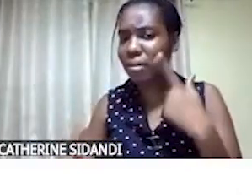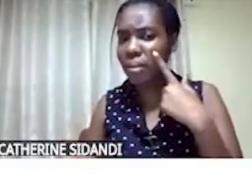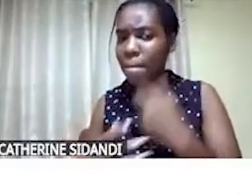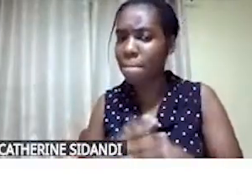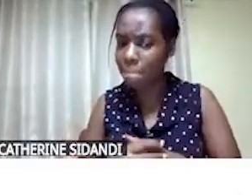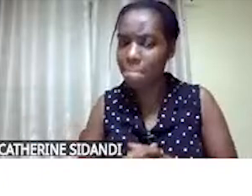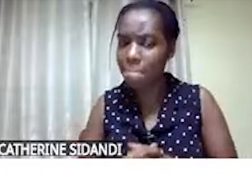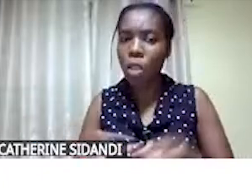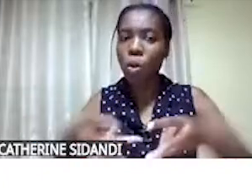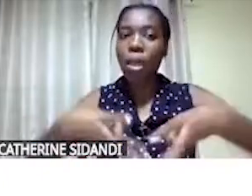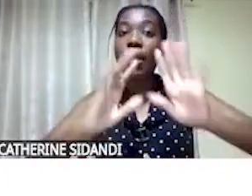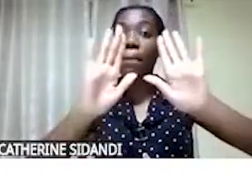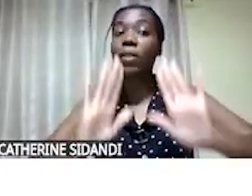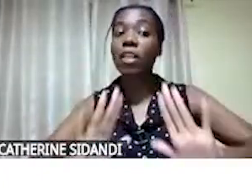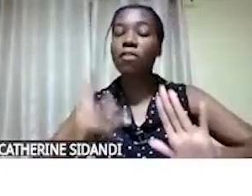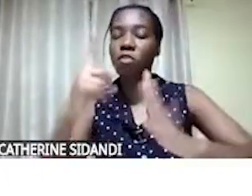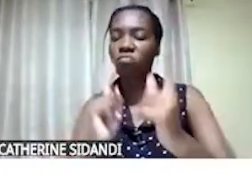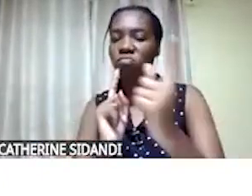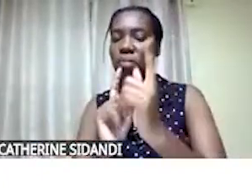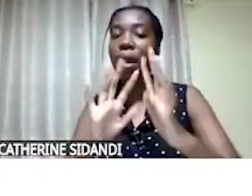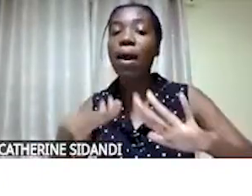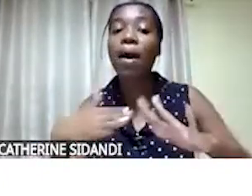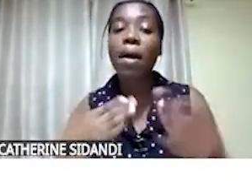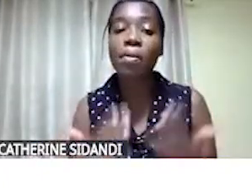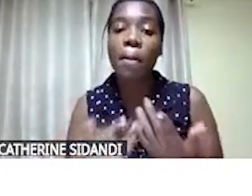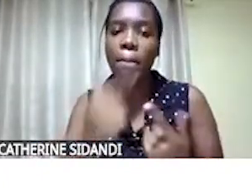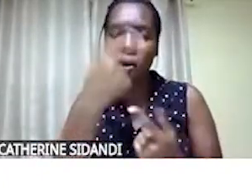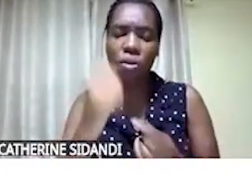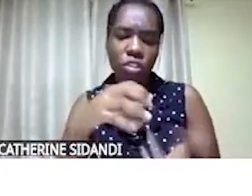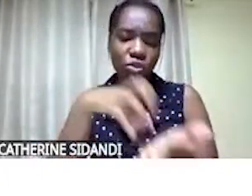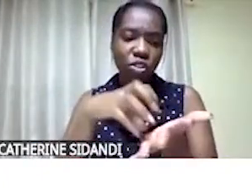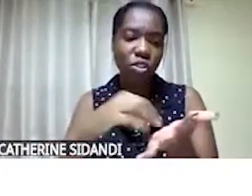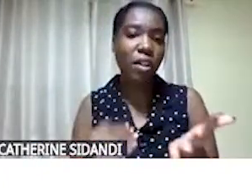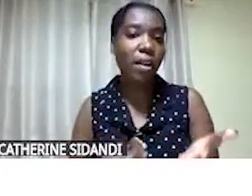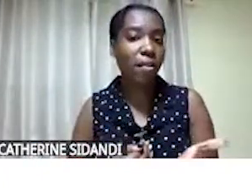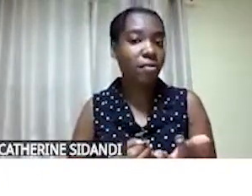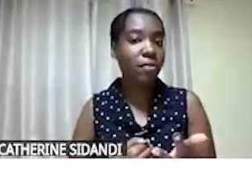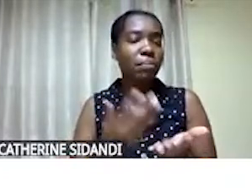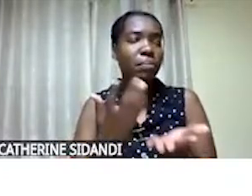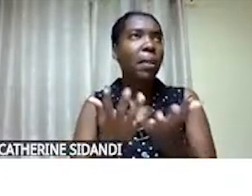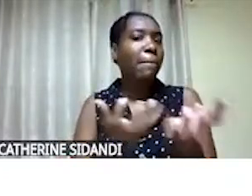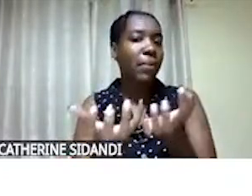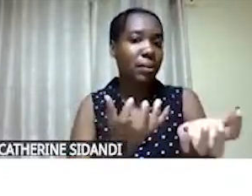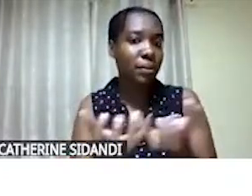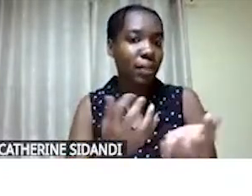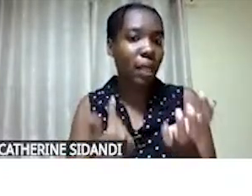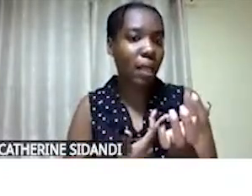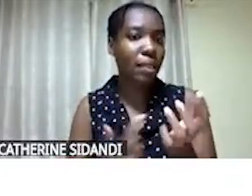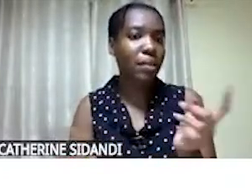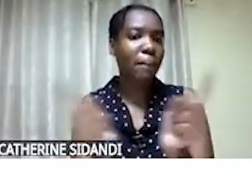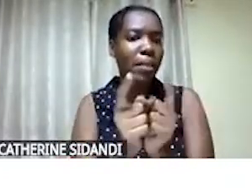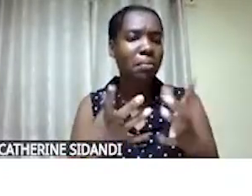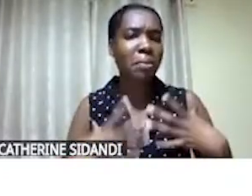we have situations where even in business, the people that I interact with, maybe they got into business by